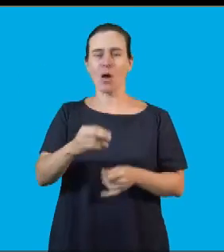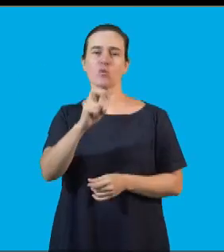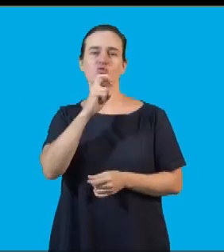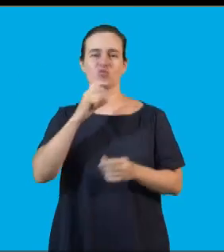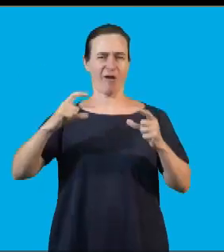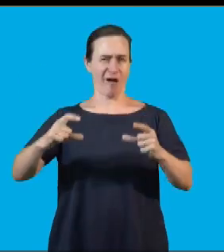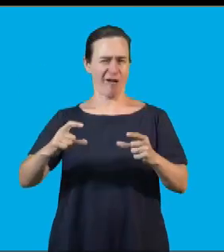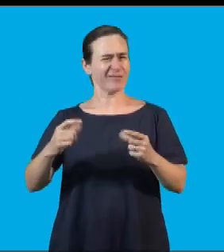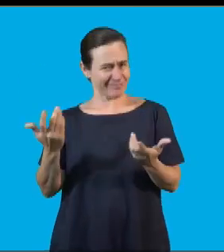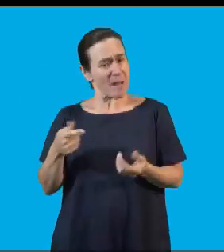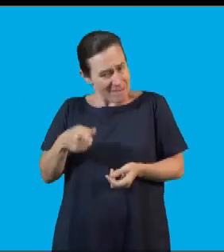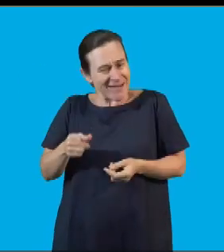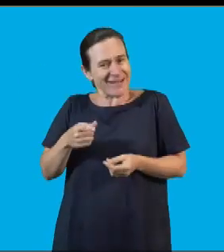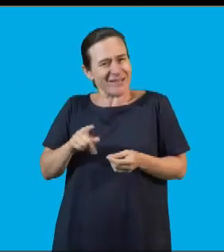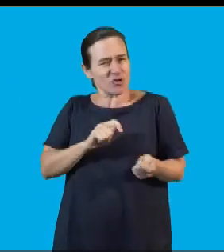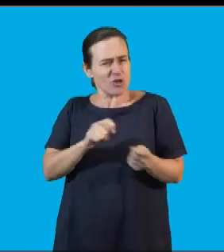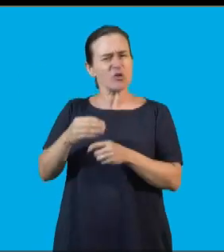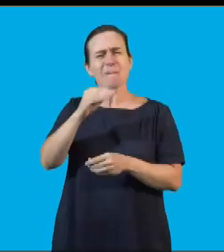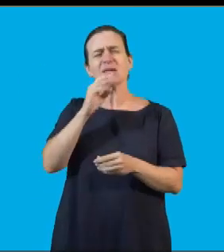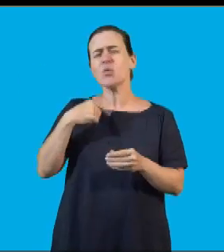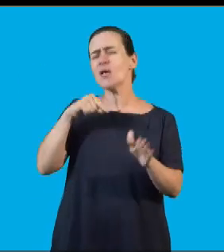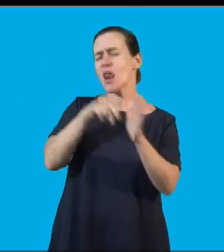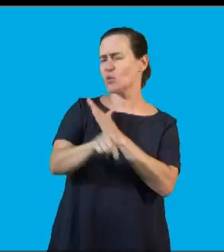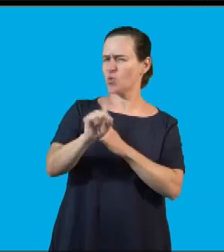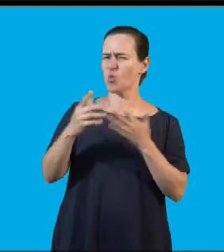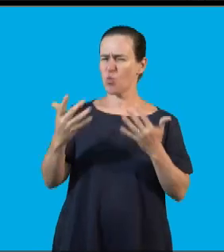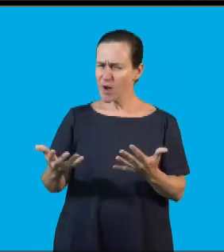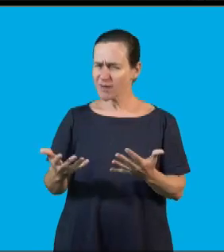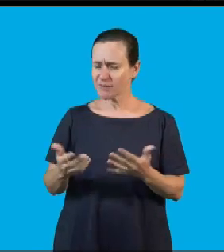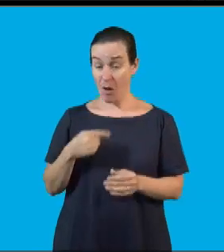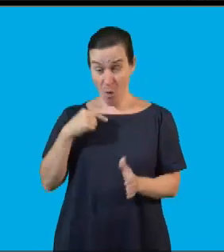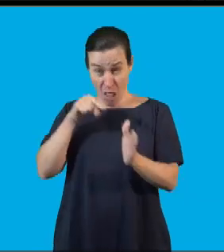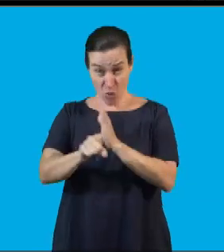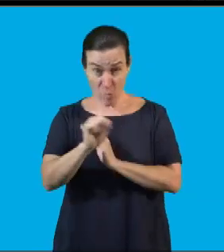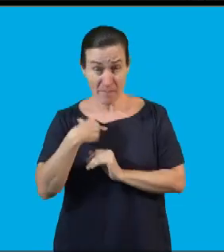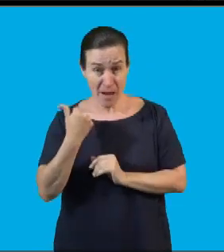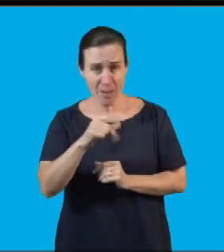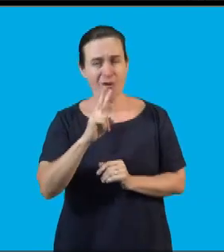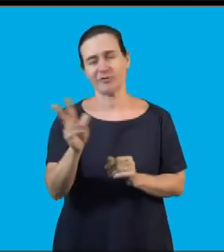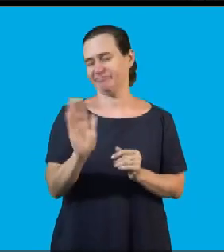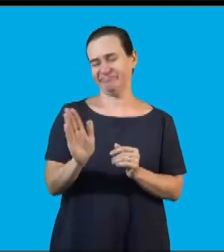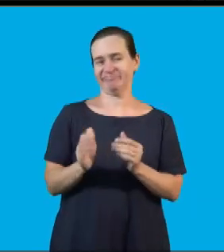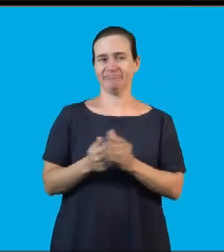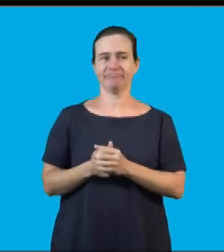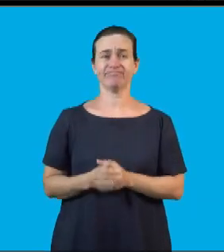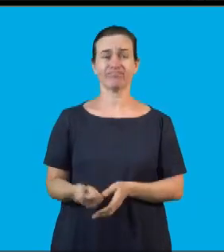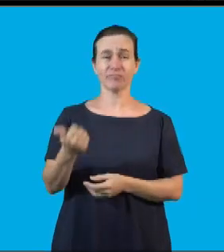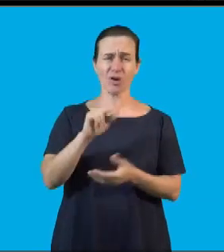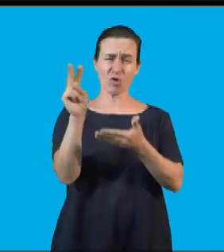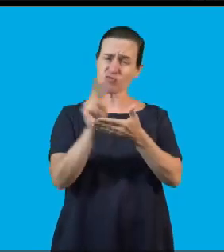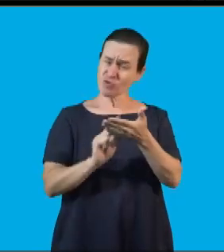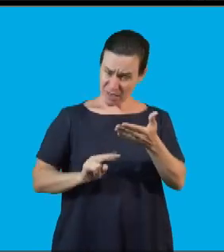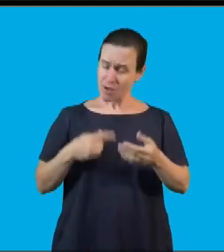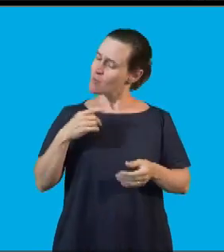exactly would we have lost? So another rhetorical question. Reading is still very far from dead.